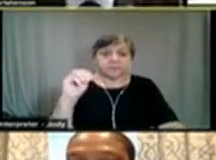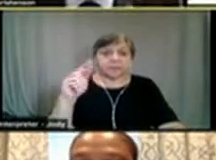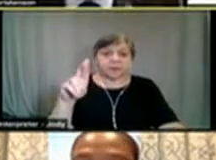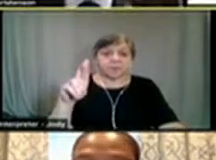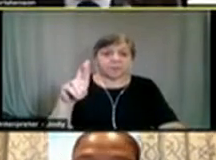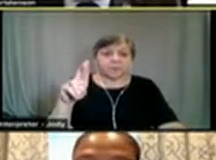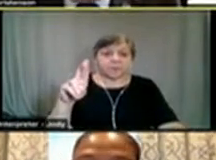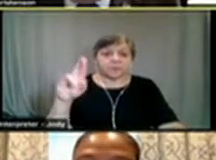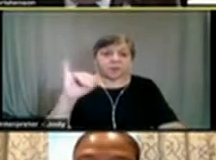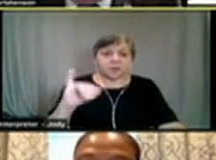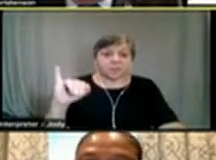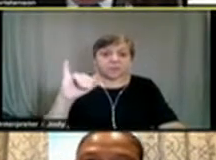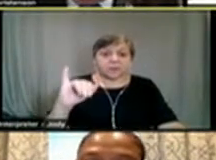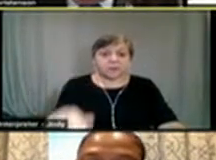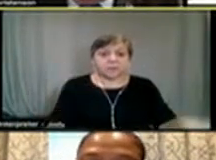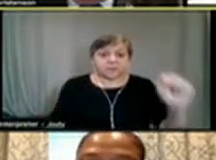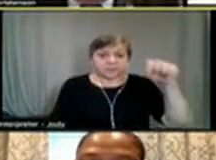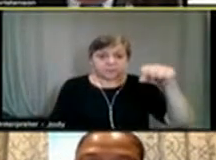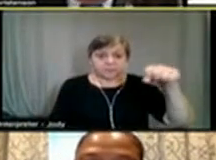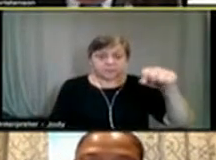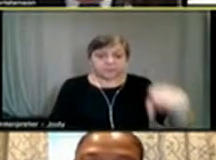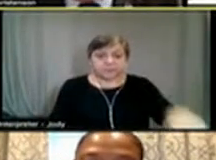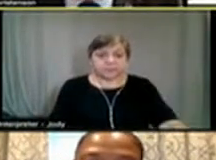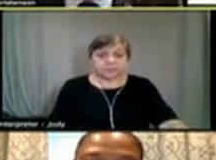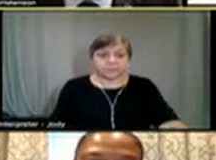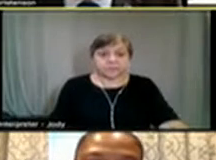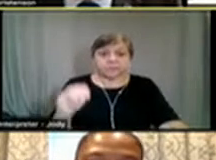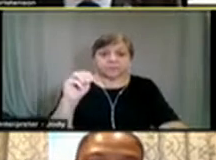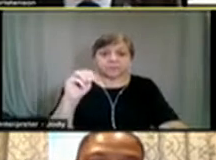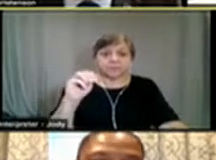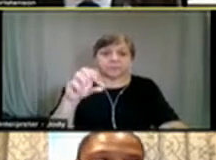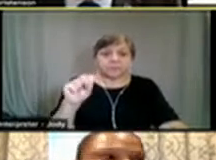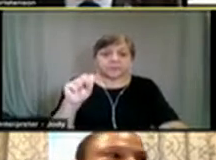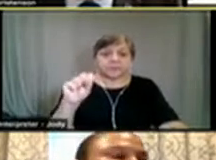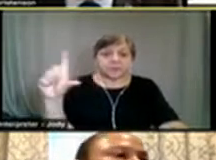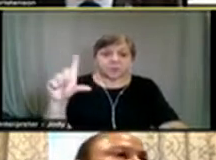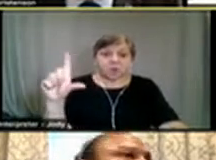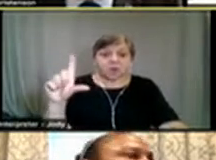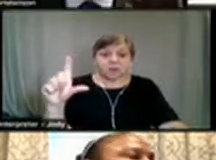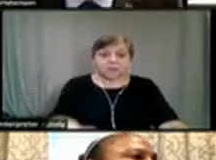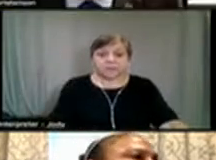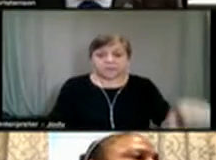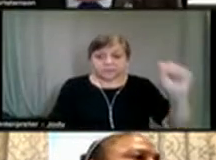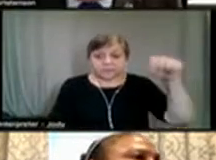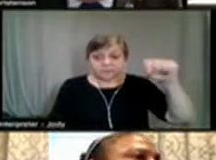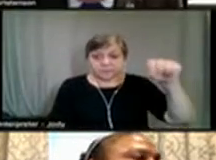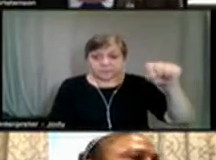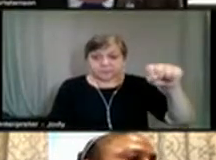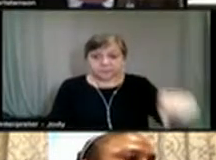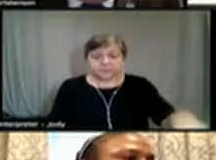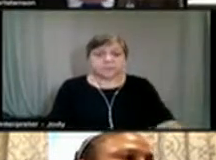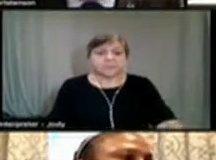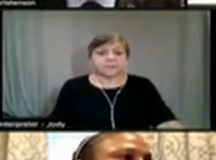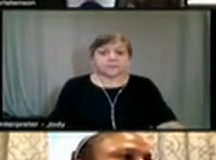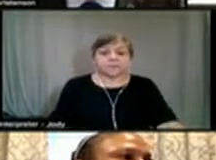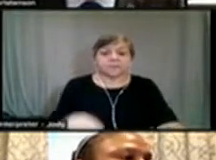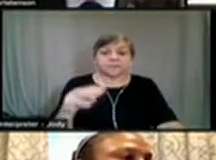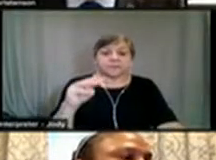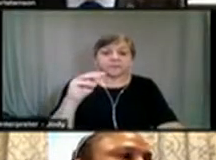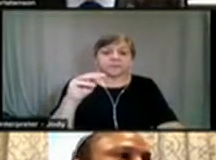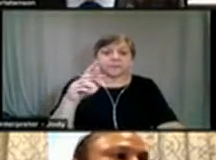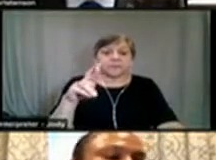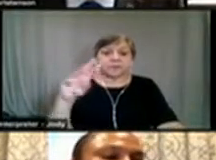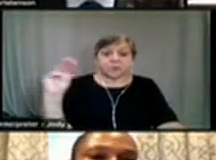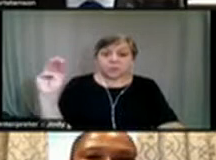Mr. Iovino. Yes. Ms. Luong. Yes. Mr.